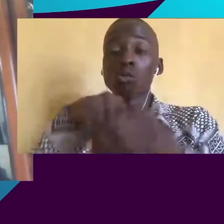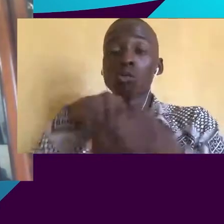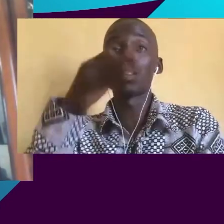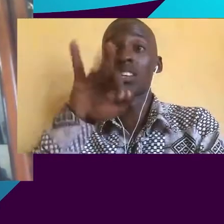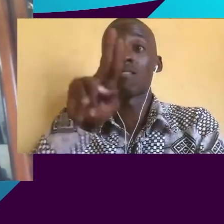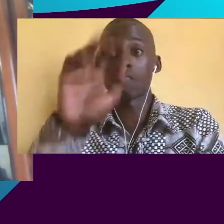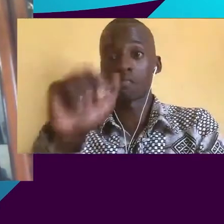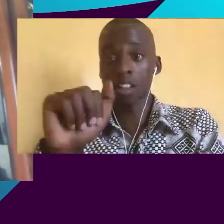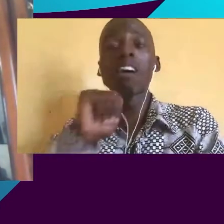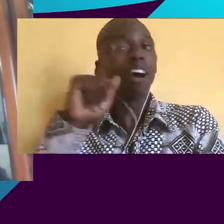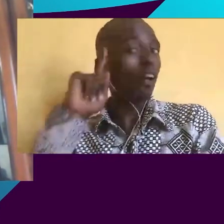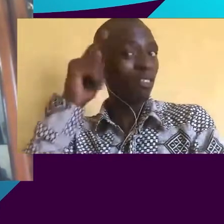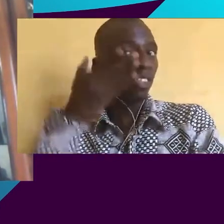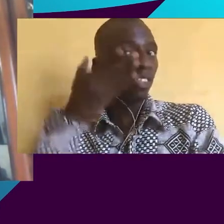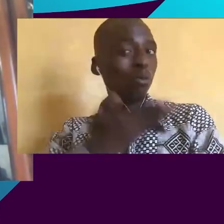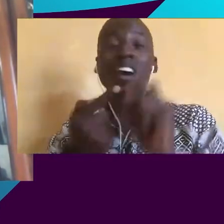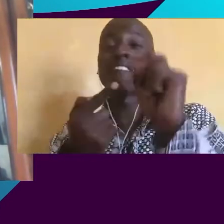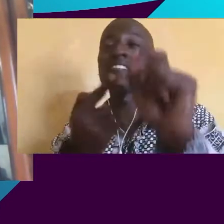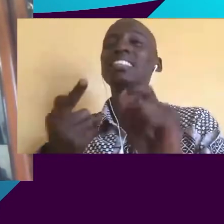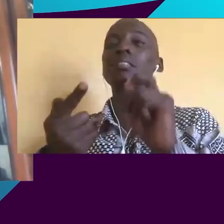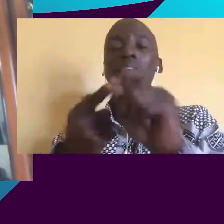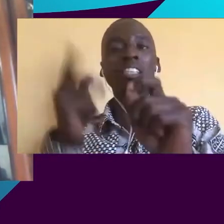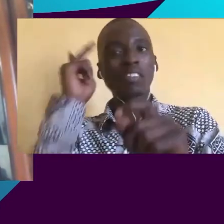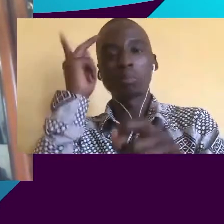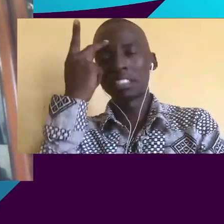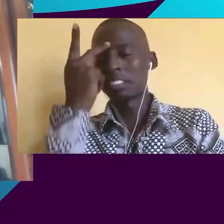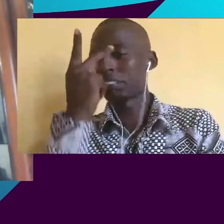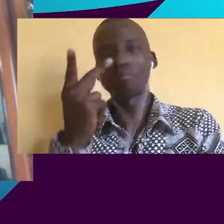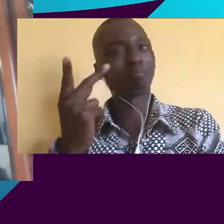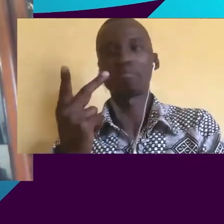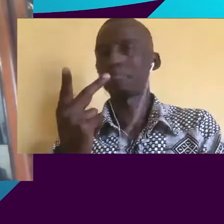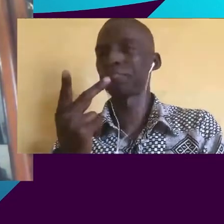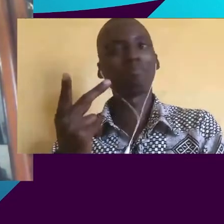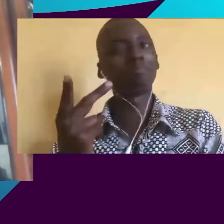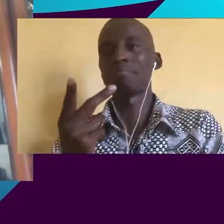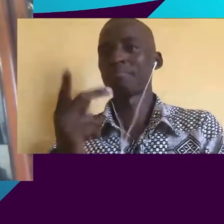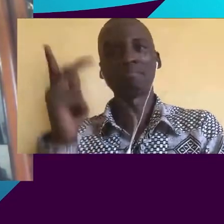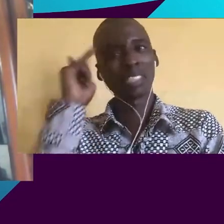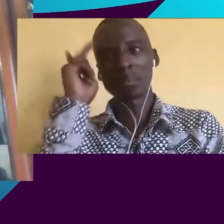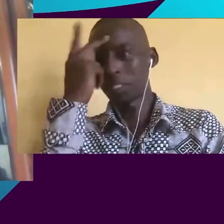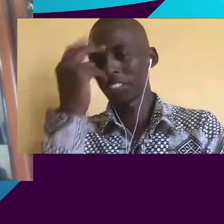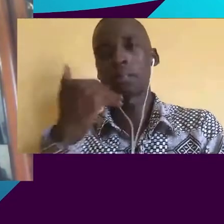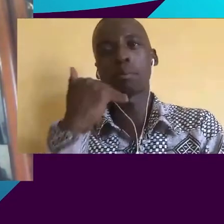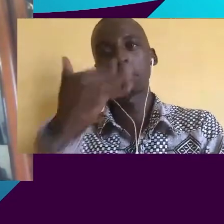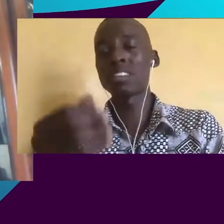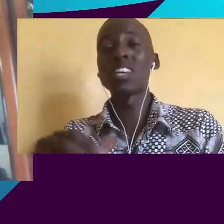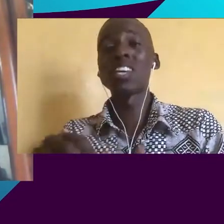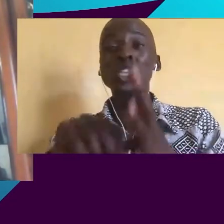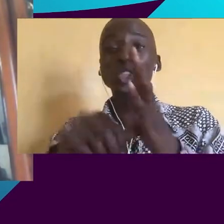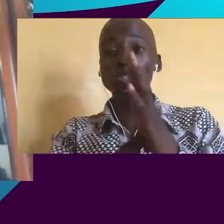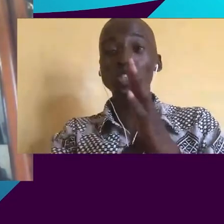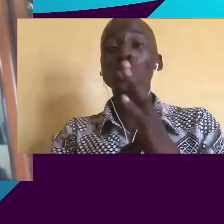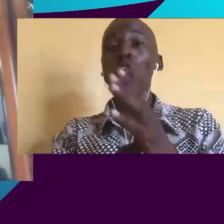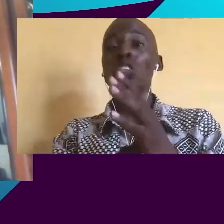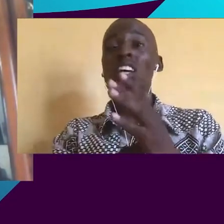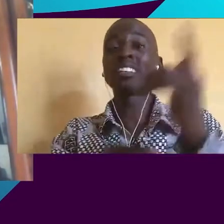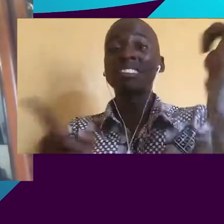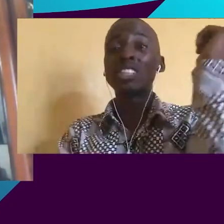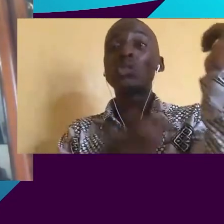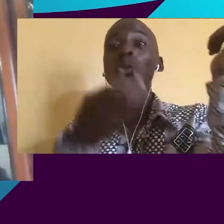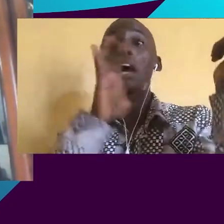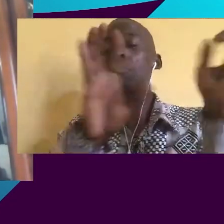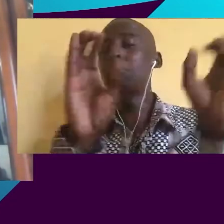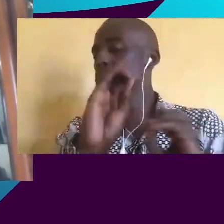have a specific policy that is dealing with issues of abuse. If it's there, I'm not so sure whether it's